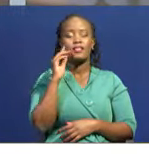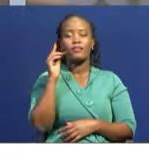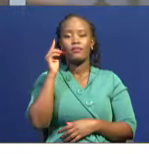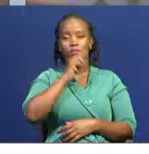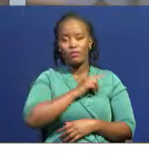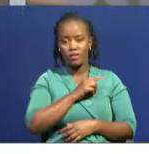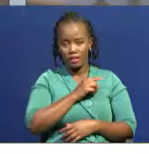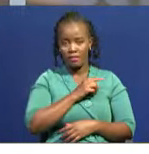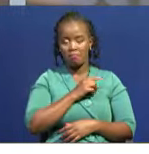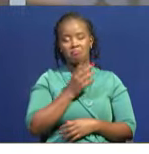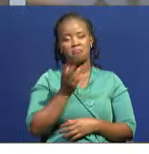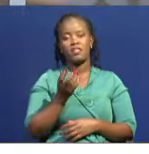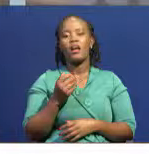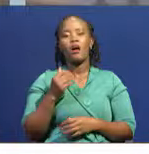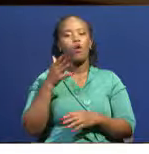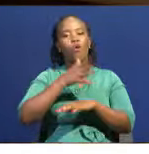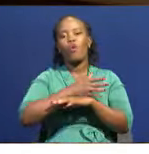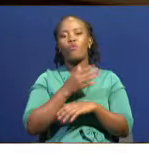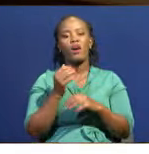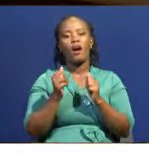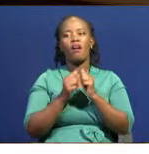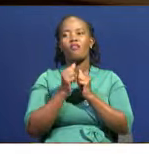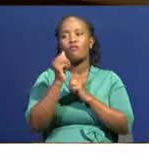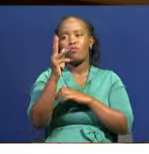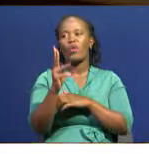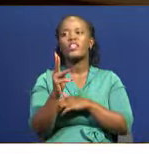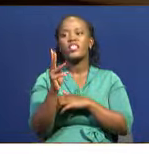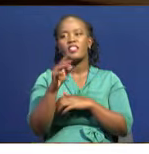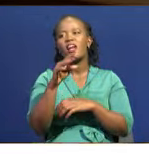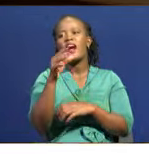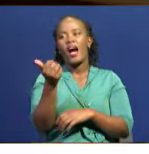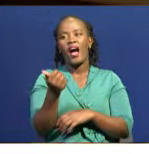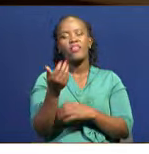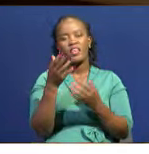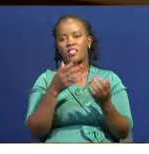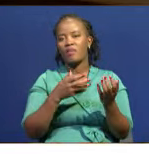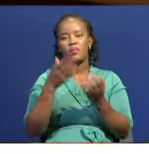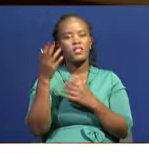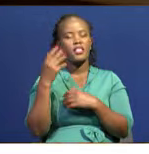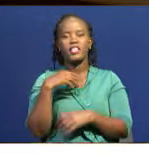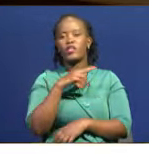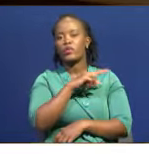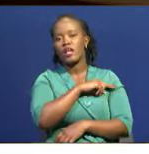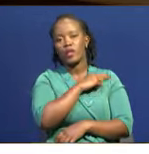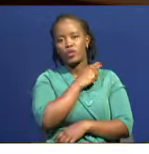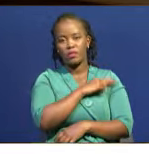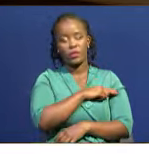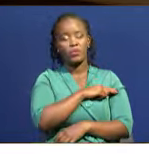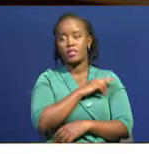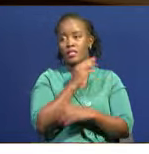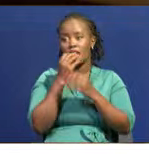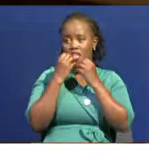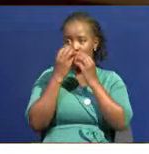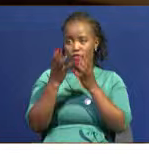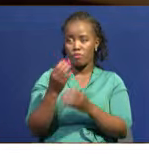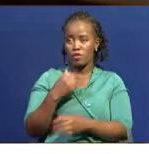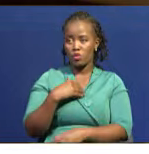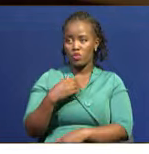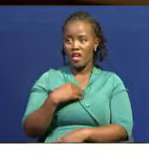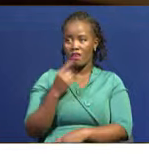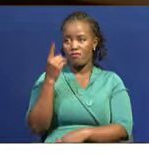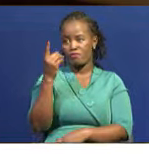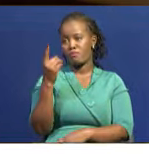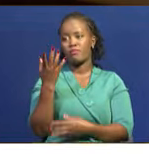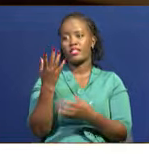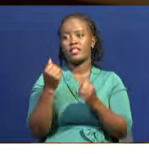tragic incident, with more than 14 others being taken to Mathare. Now, that is the information we have for you.